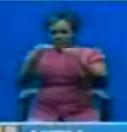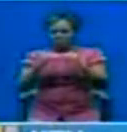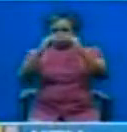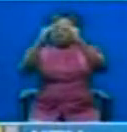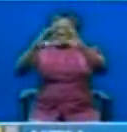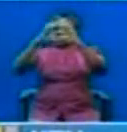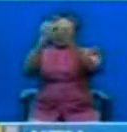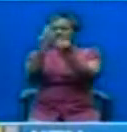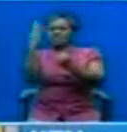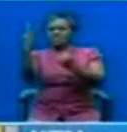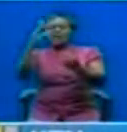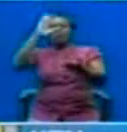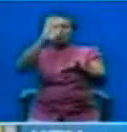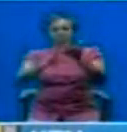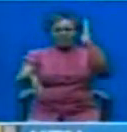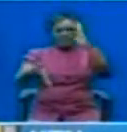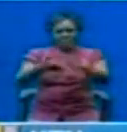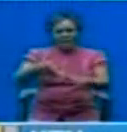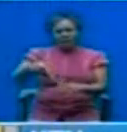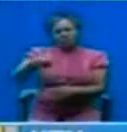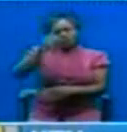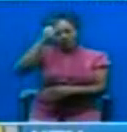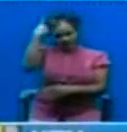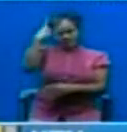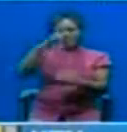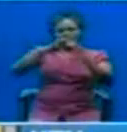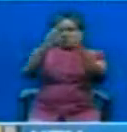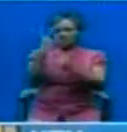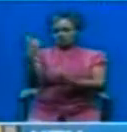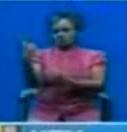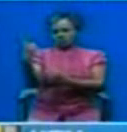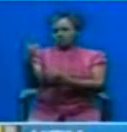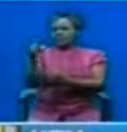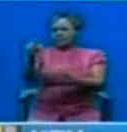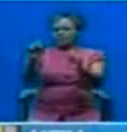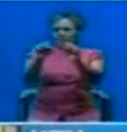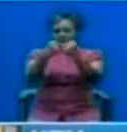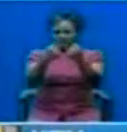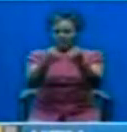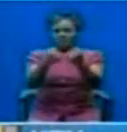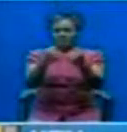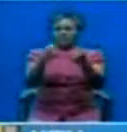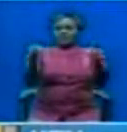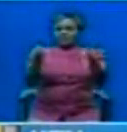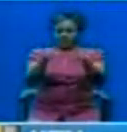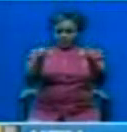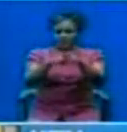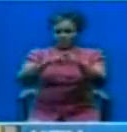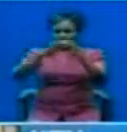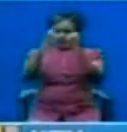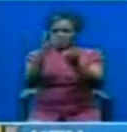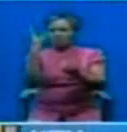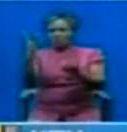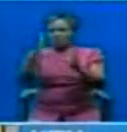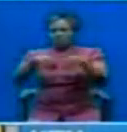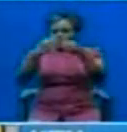3 without having covered standard 2 work. And that happens for every grade. If you go to standard 4, you give